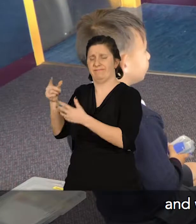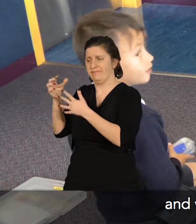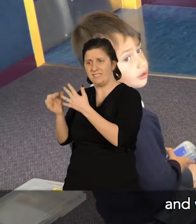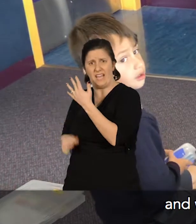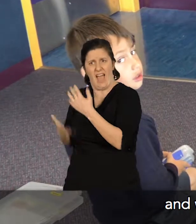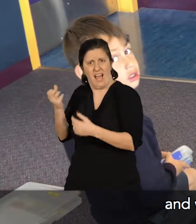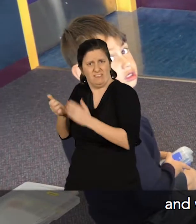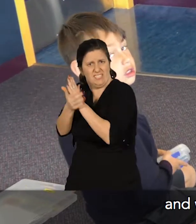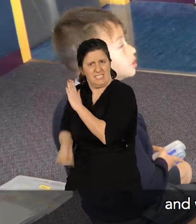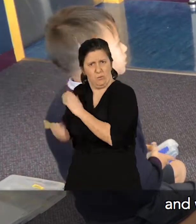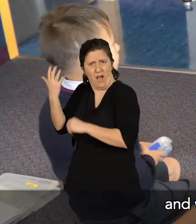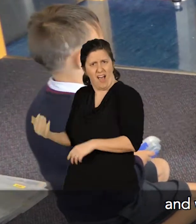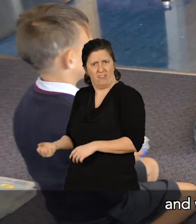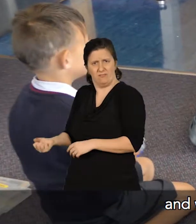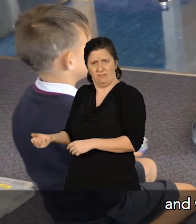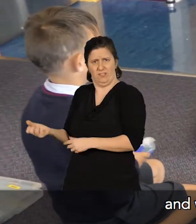with her skill set,